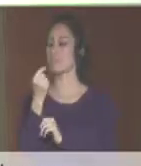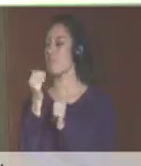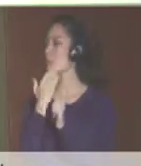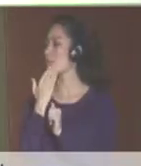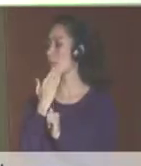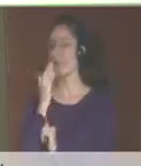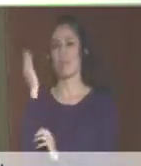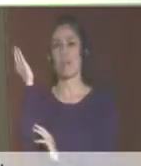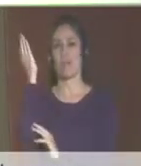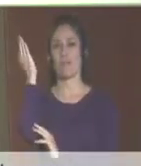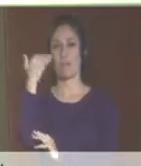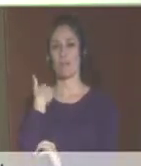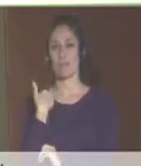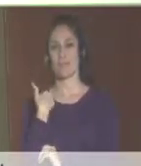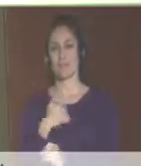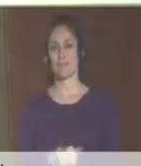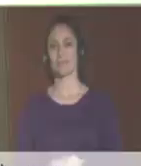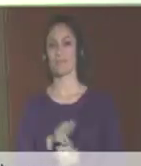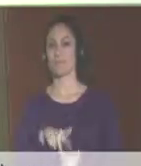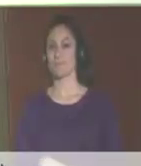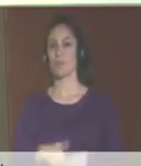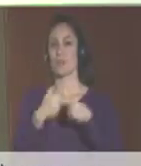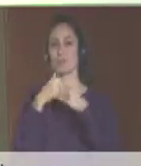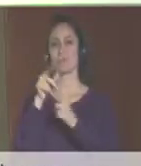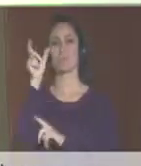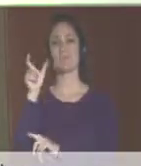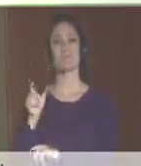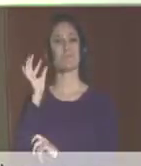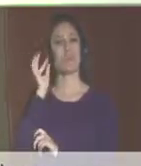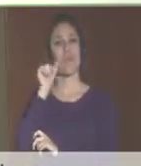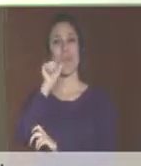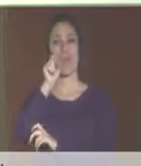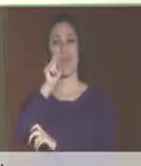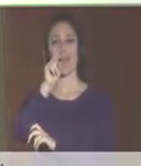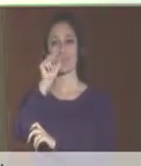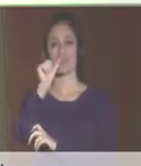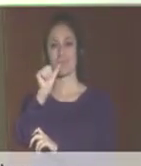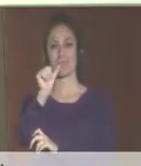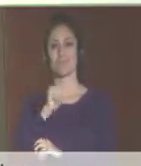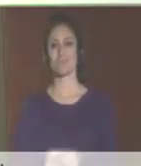your success stories? If we may begin with Aura.